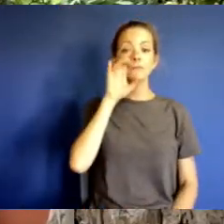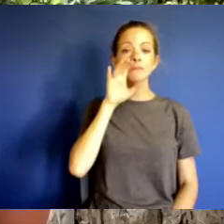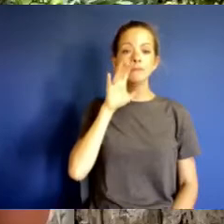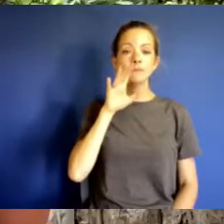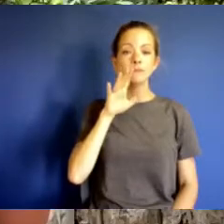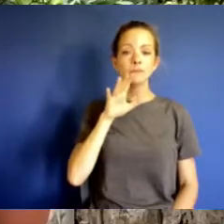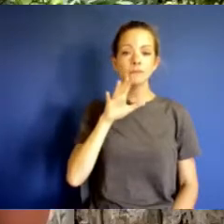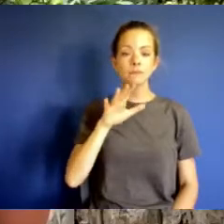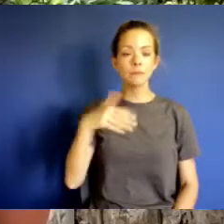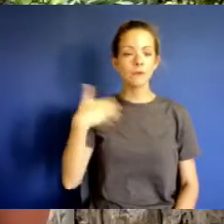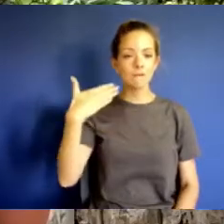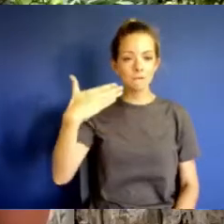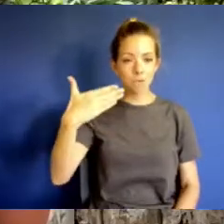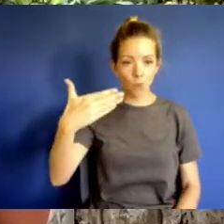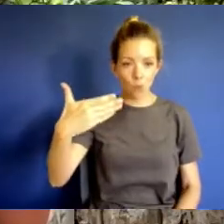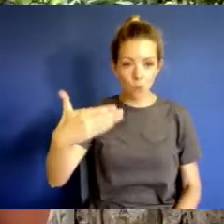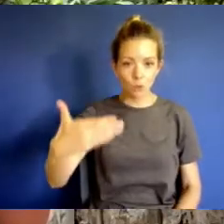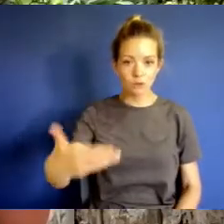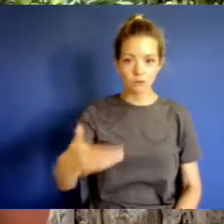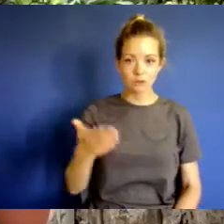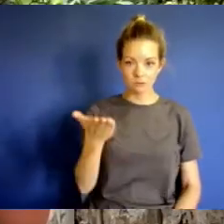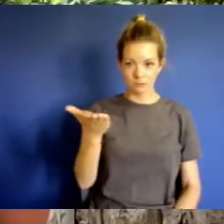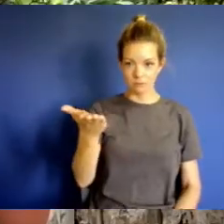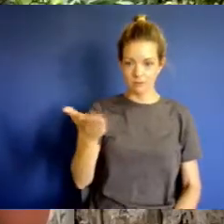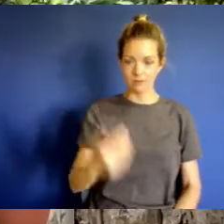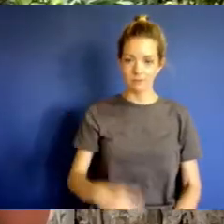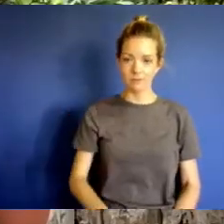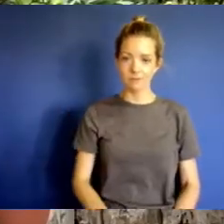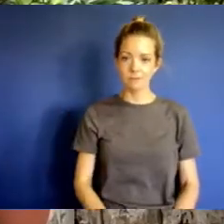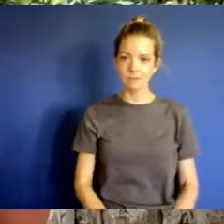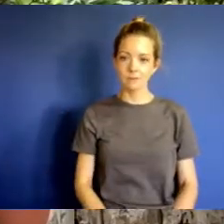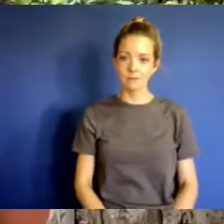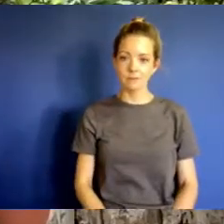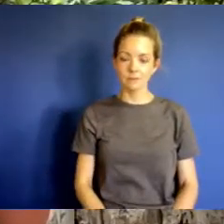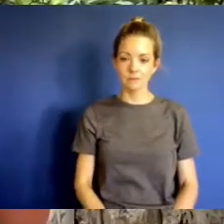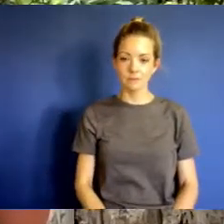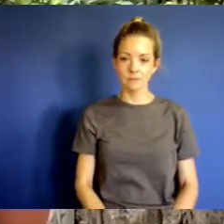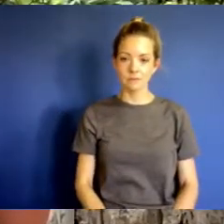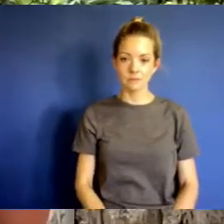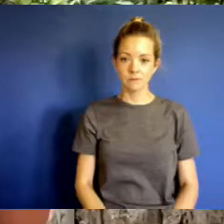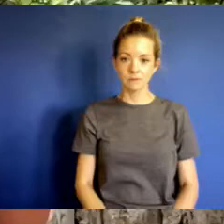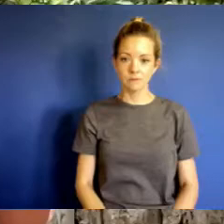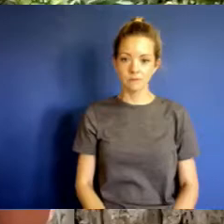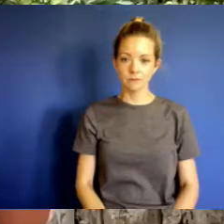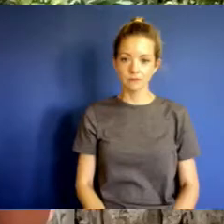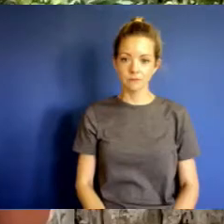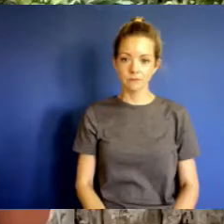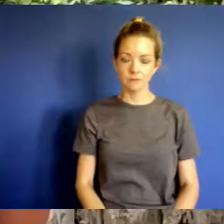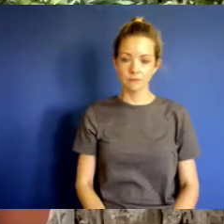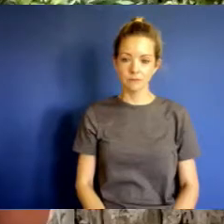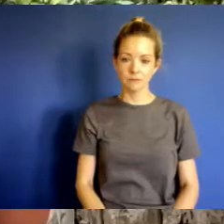and then as you exhale, relax forwards over the legs to our seated forward fold.